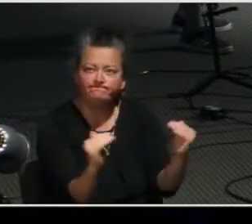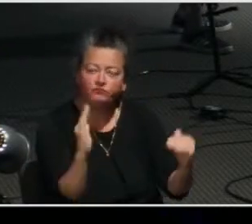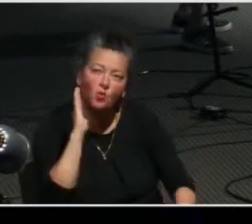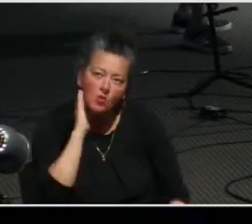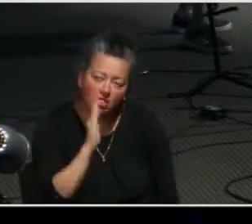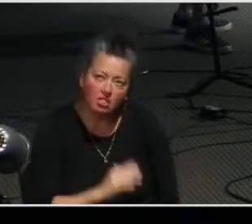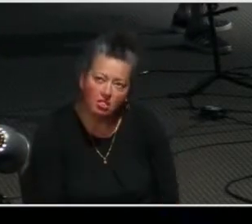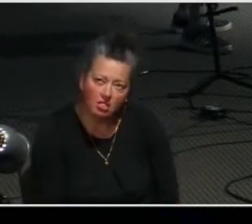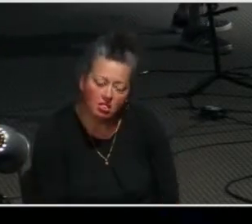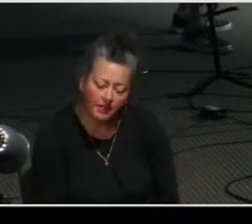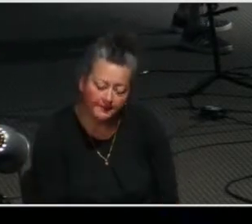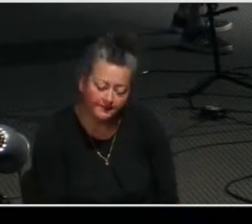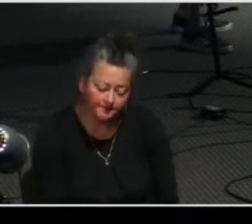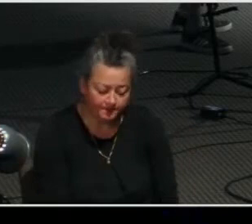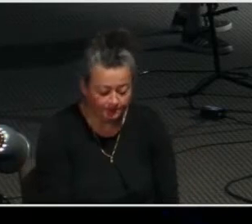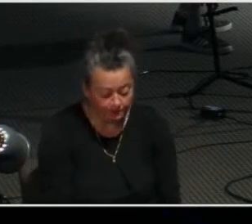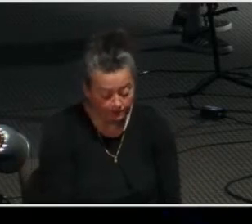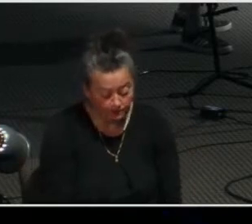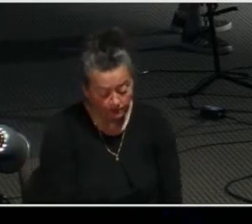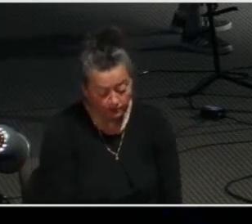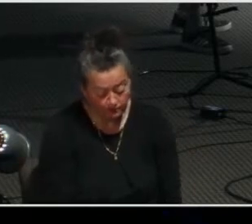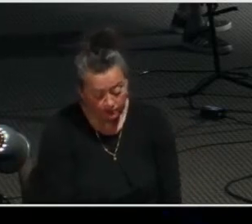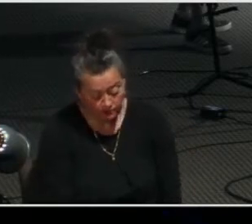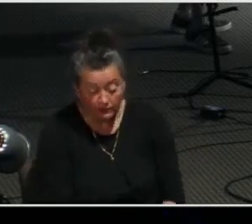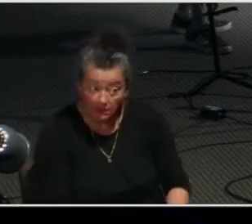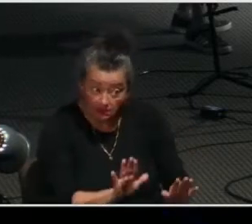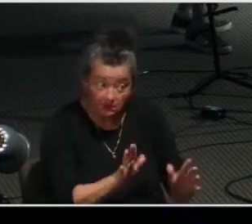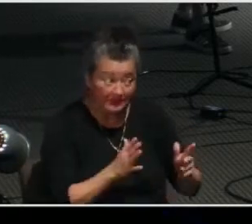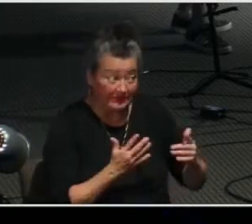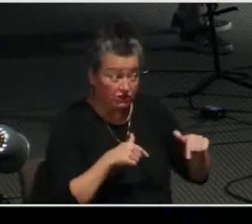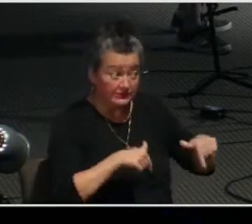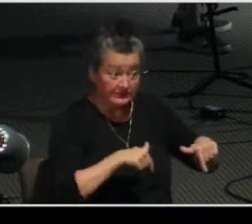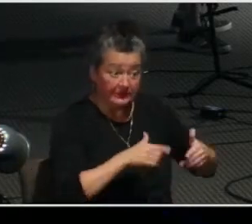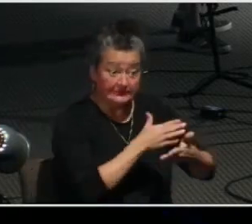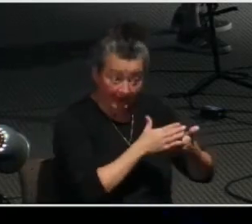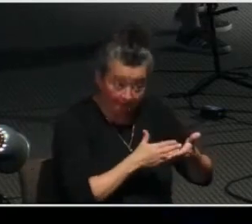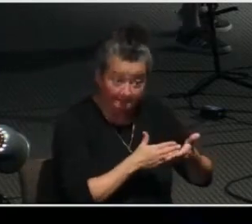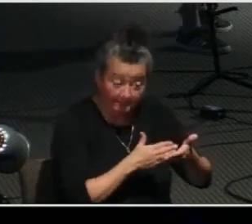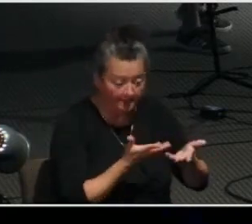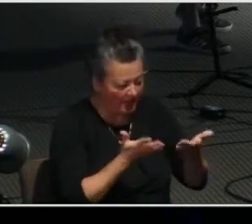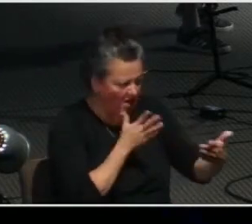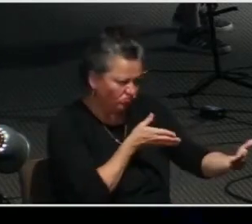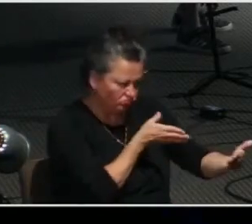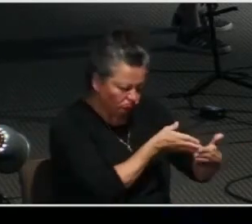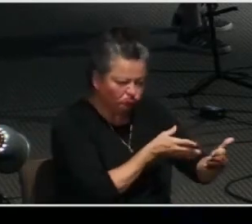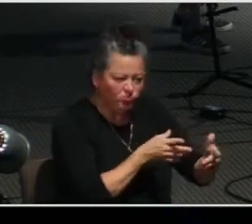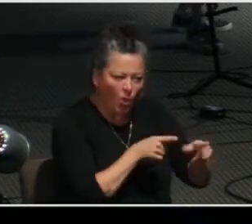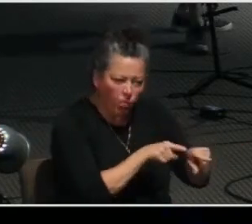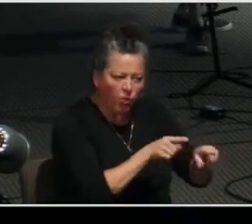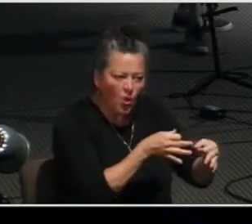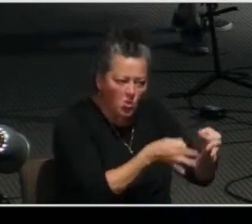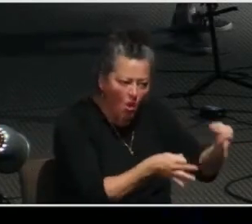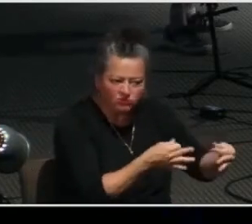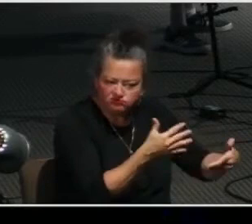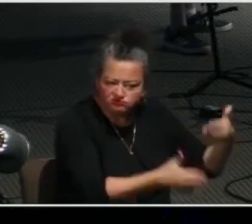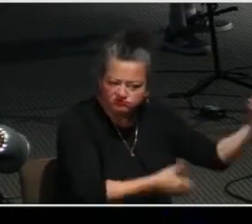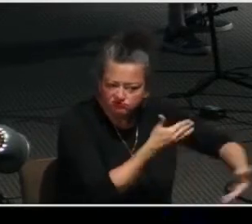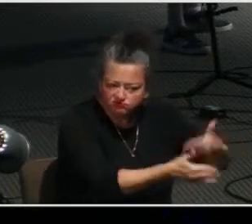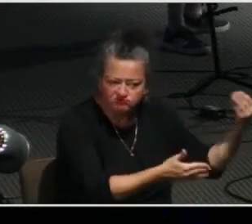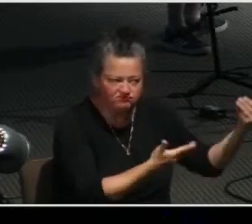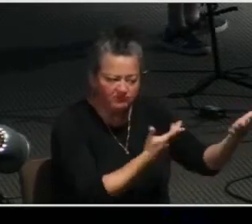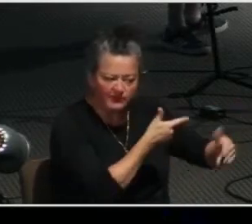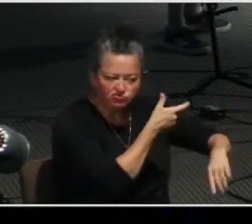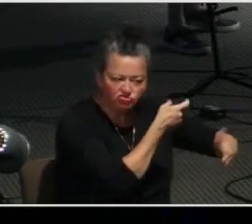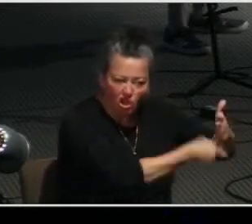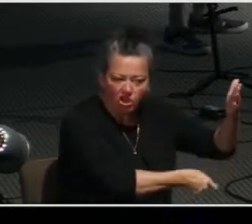And others of us are in the process of pursuing justice for some wrong that has been committed. Grant strength to